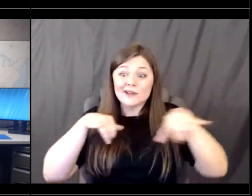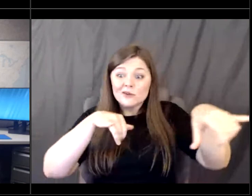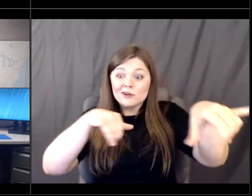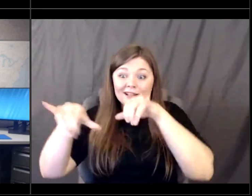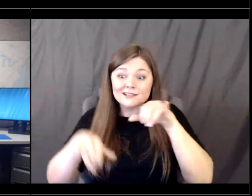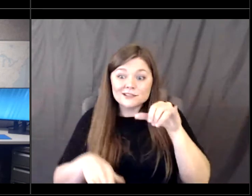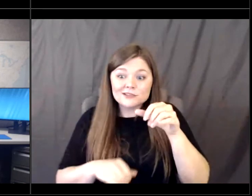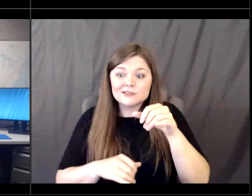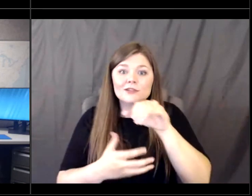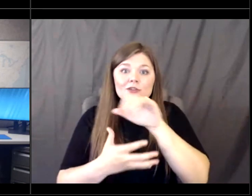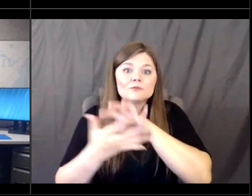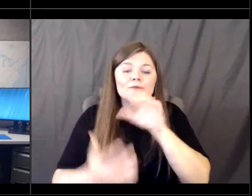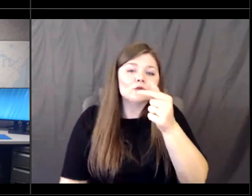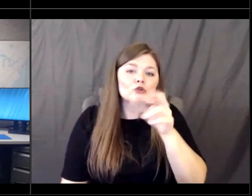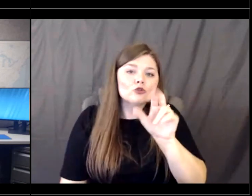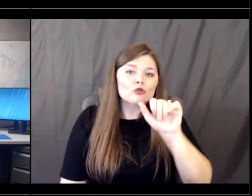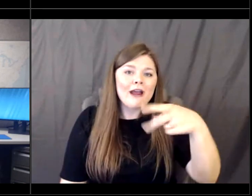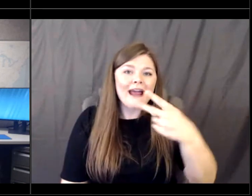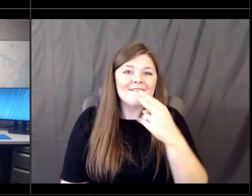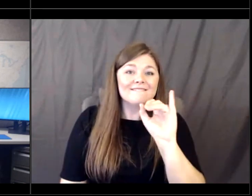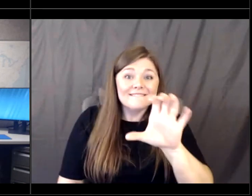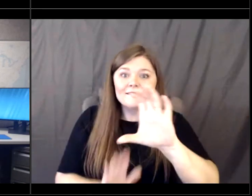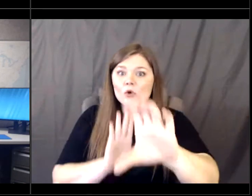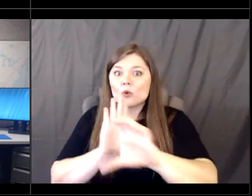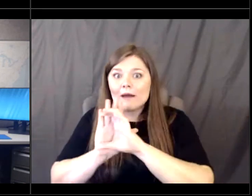a population.